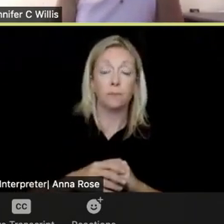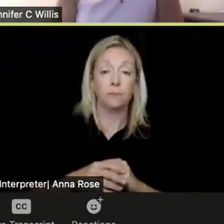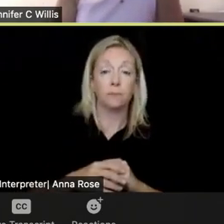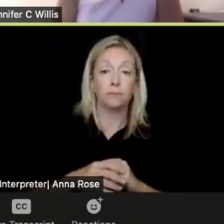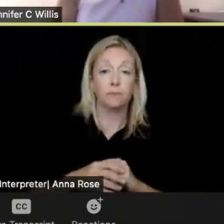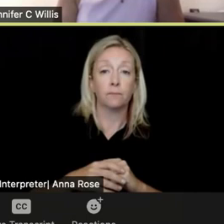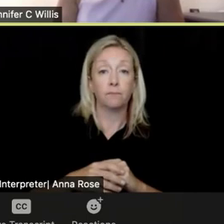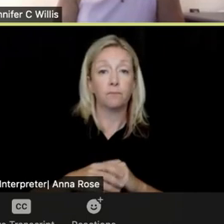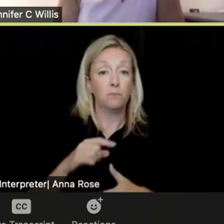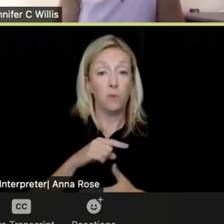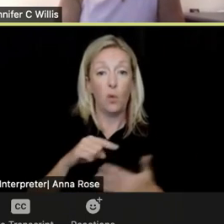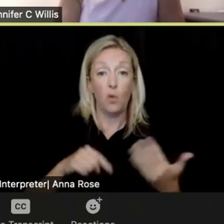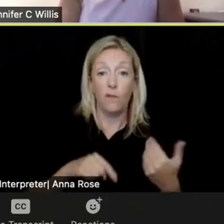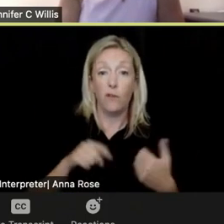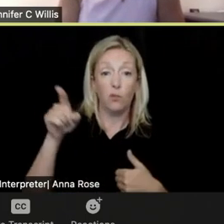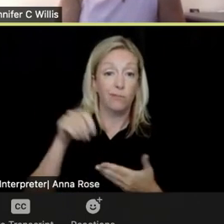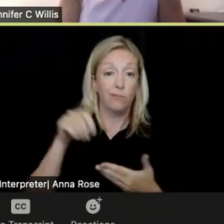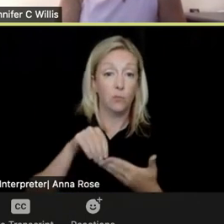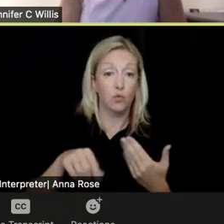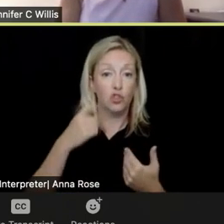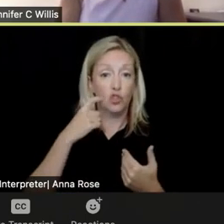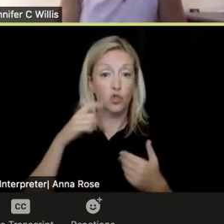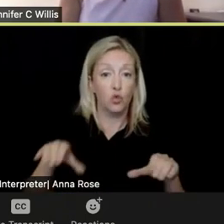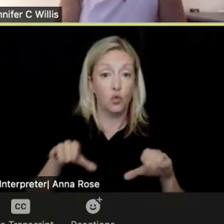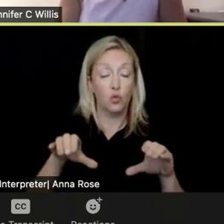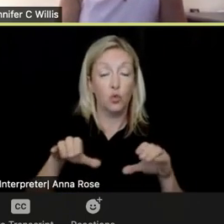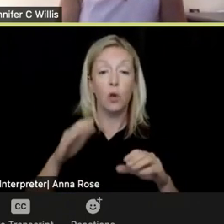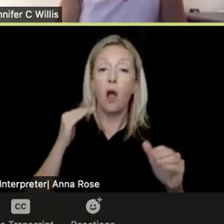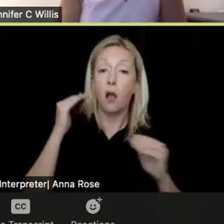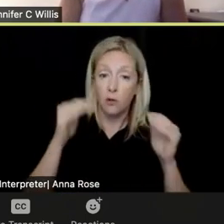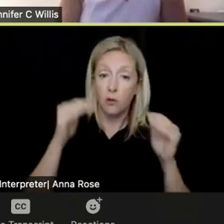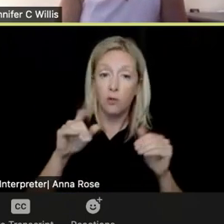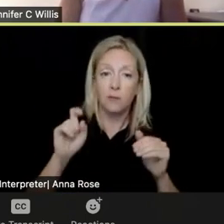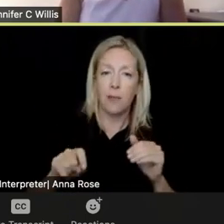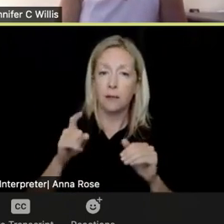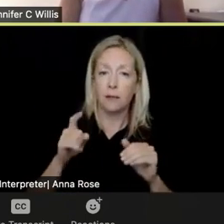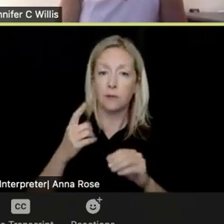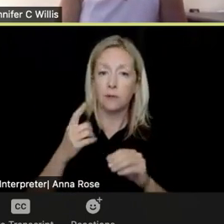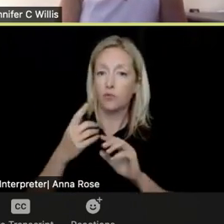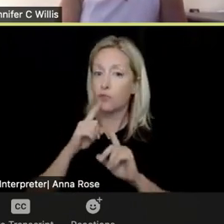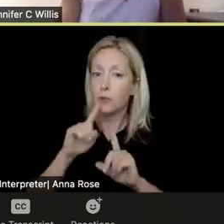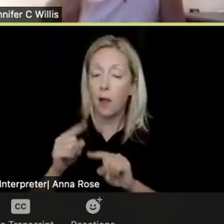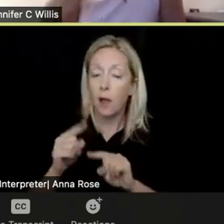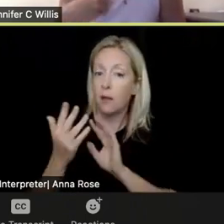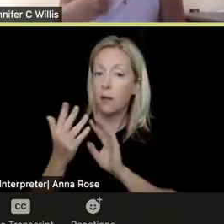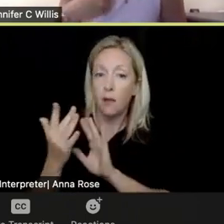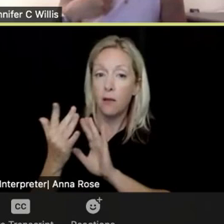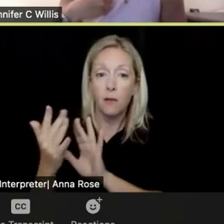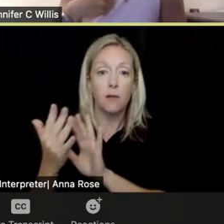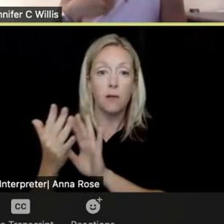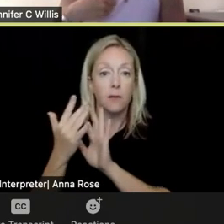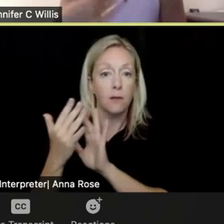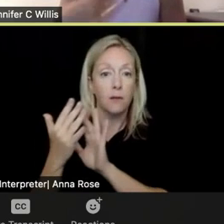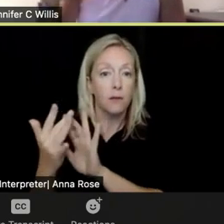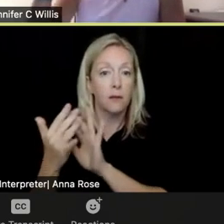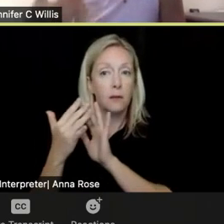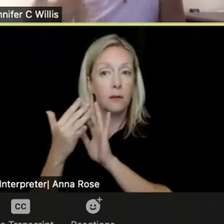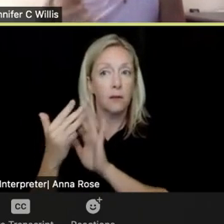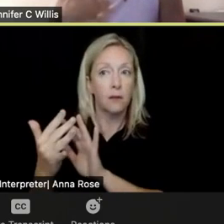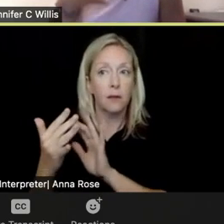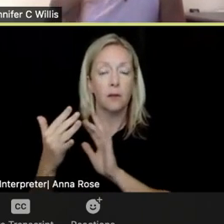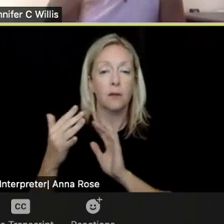So all of those things that student's doing, that adult needs to be reactive and interpret what those